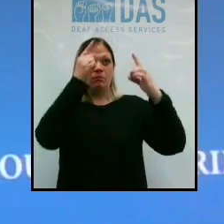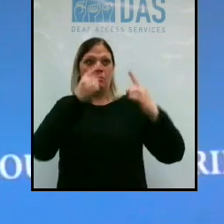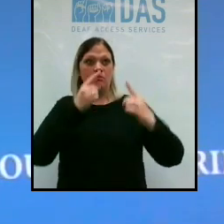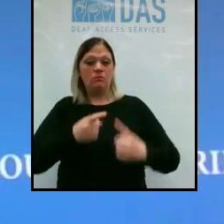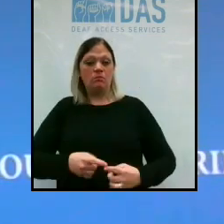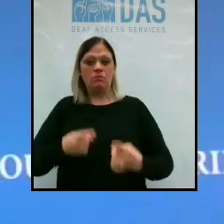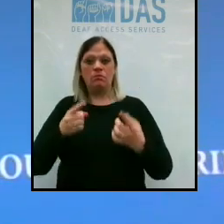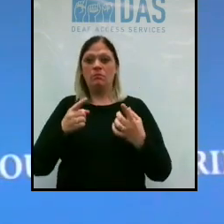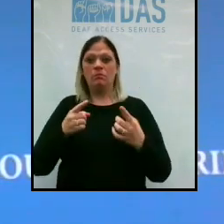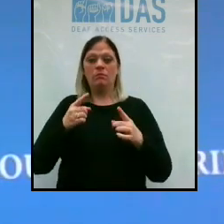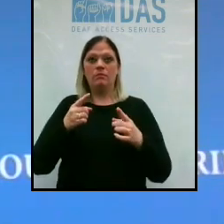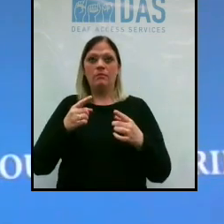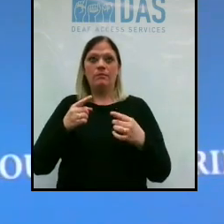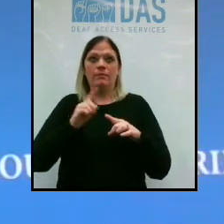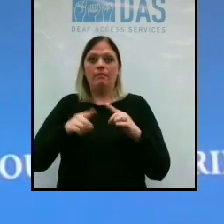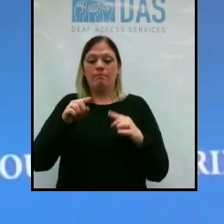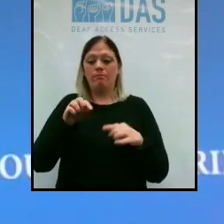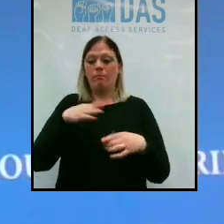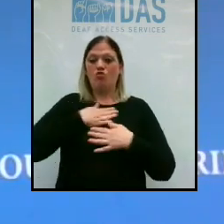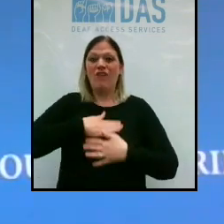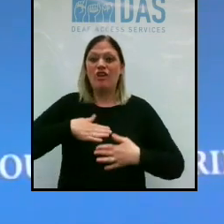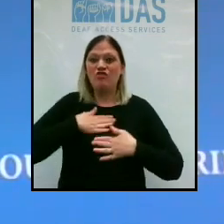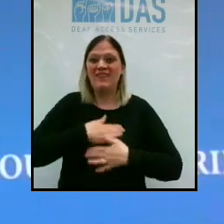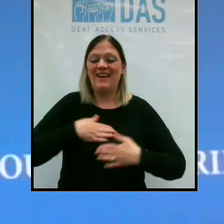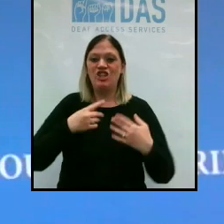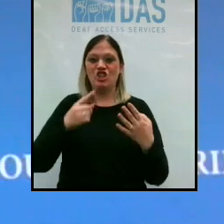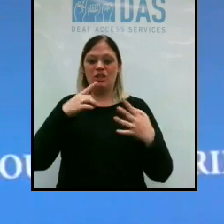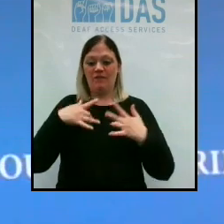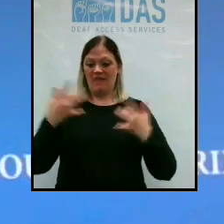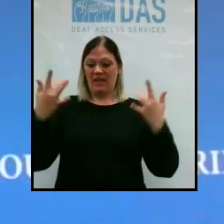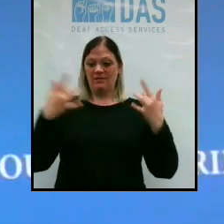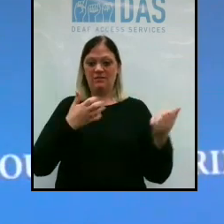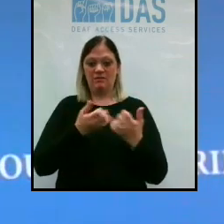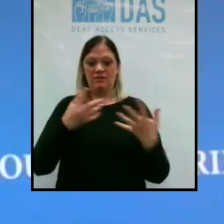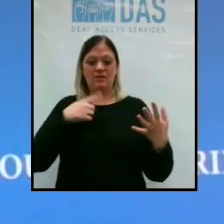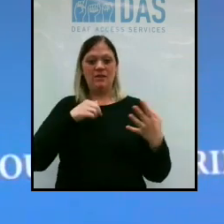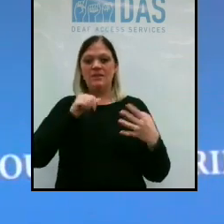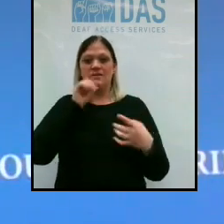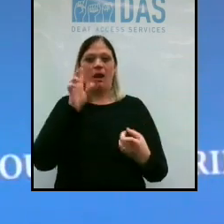phase 4, which means it's probably not even going to be considered until early